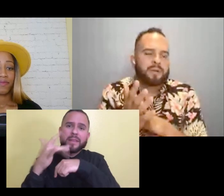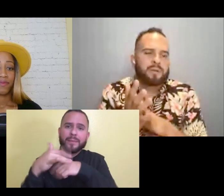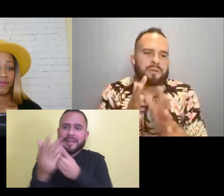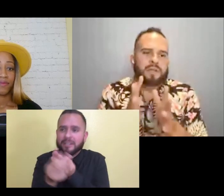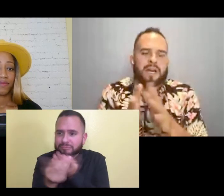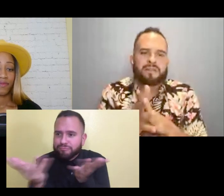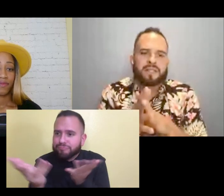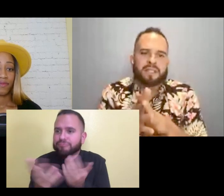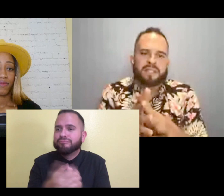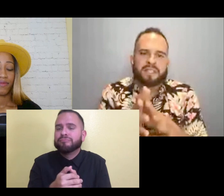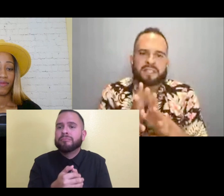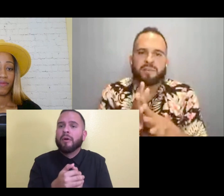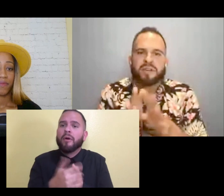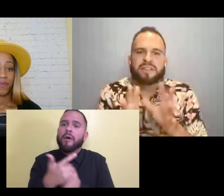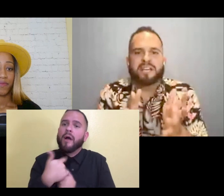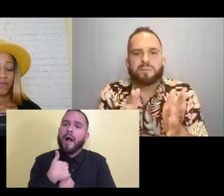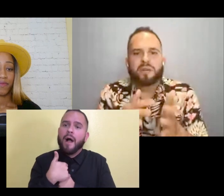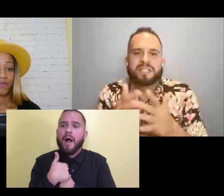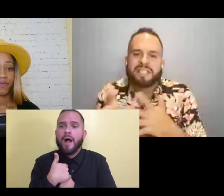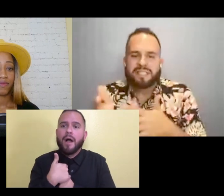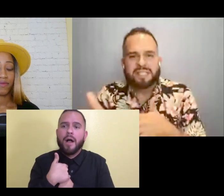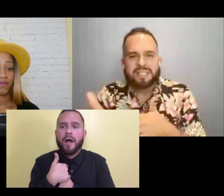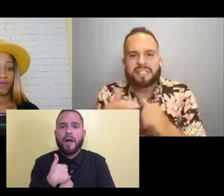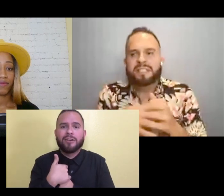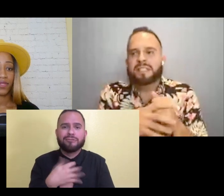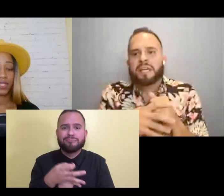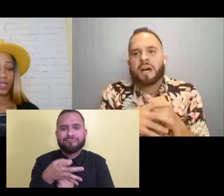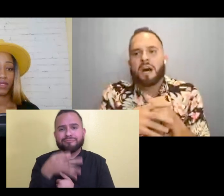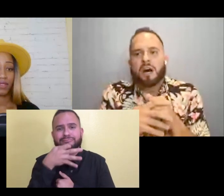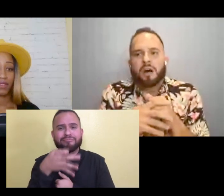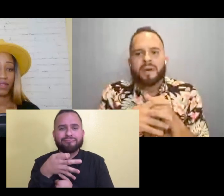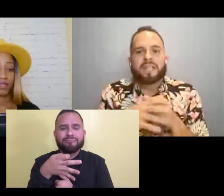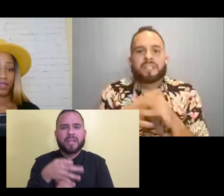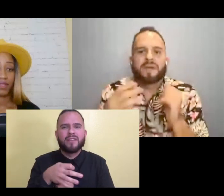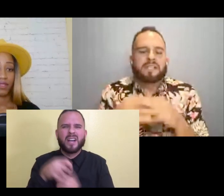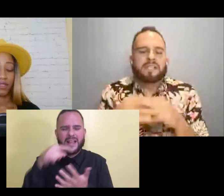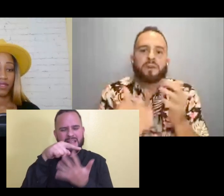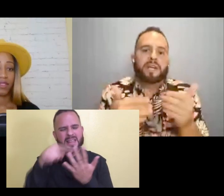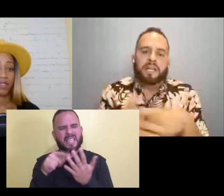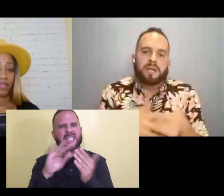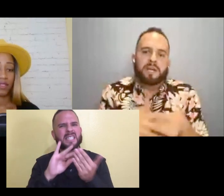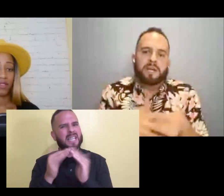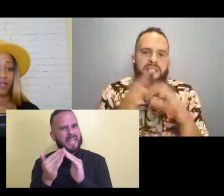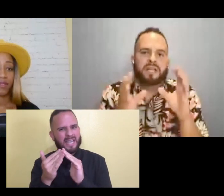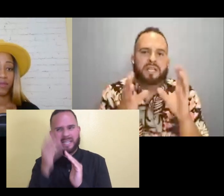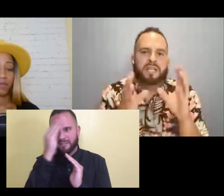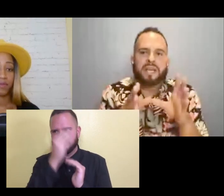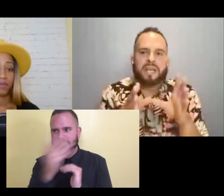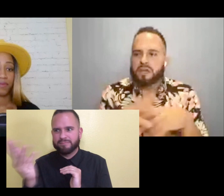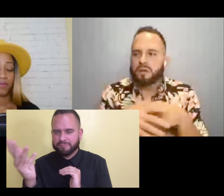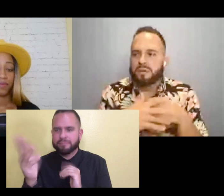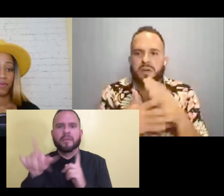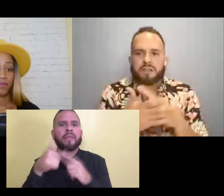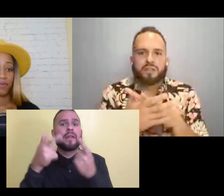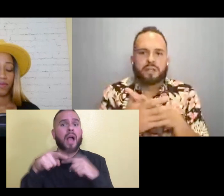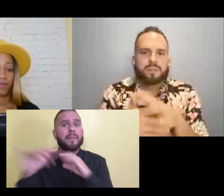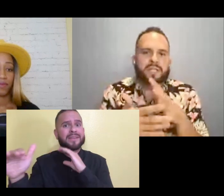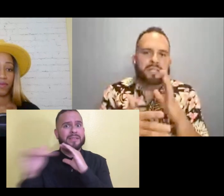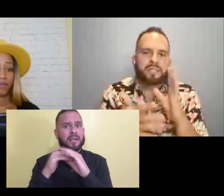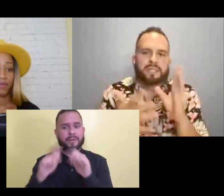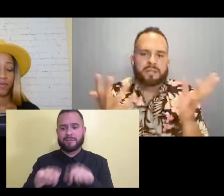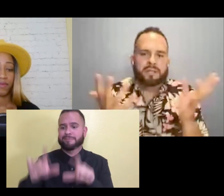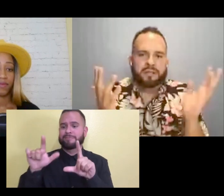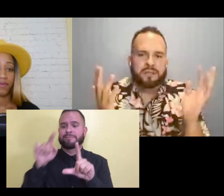I'm, kind of a somewhat of an expert in these cities. And then basically you'll get an email that says, hey, Joe, we've got a